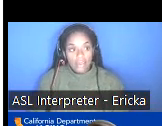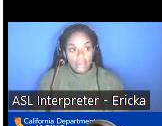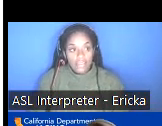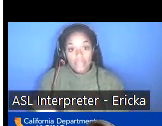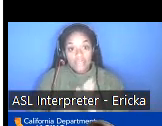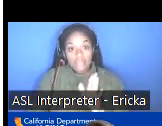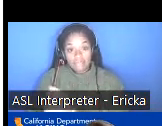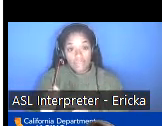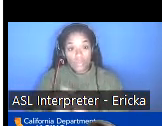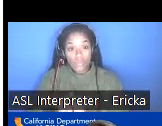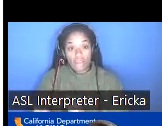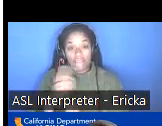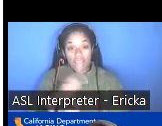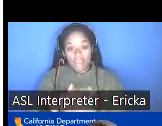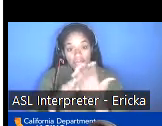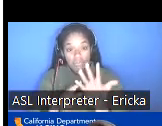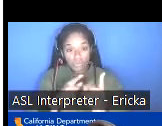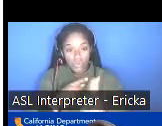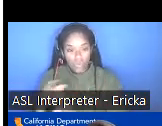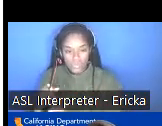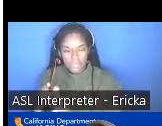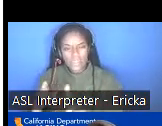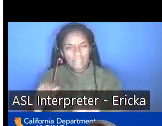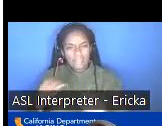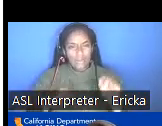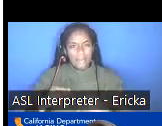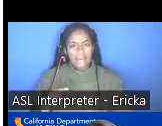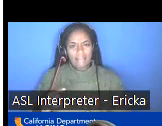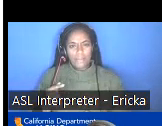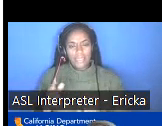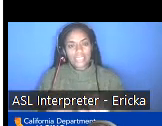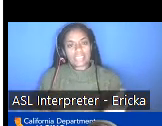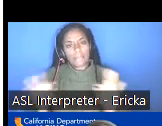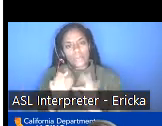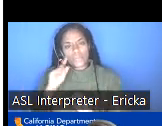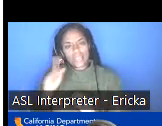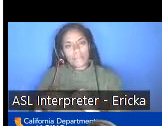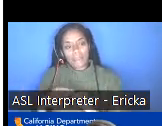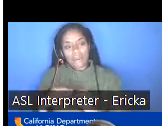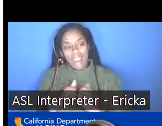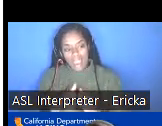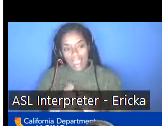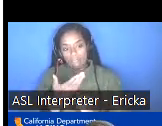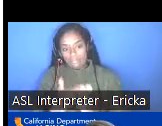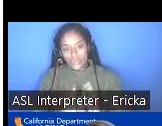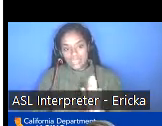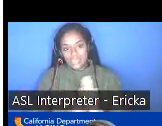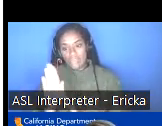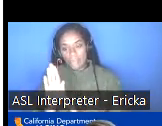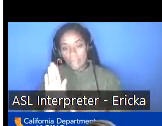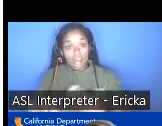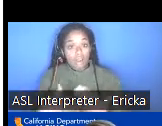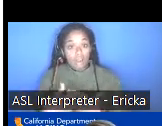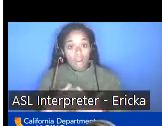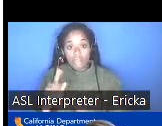bold goals. Just stepping back a bit, I think it's really important to consider how these initiatives were developed. all of our master